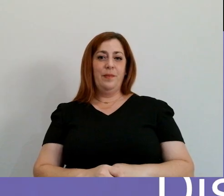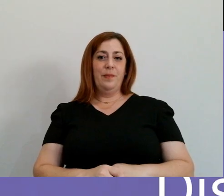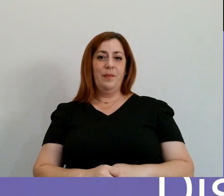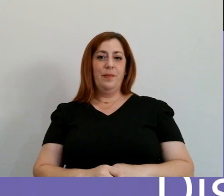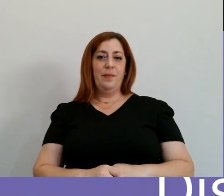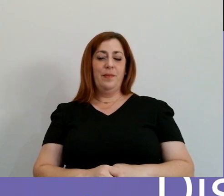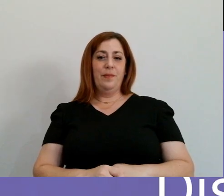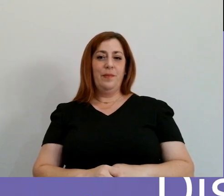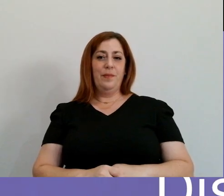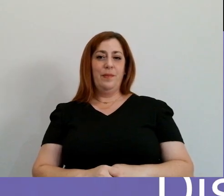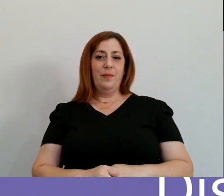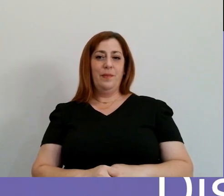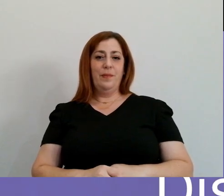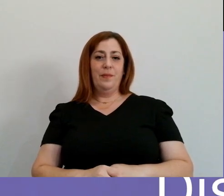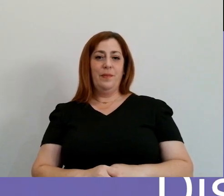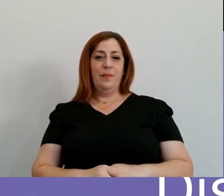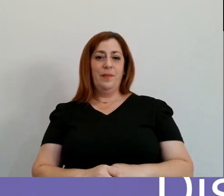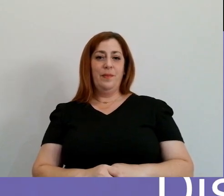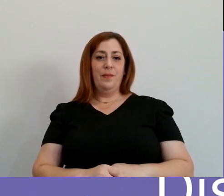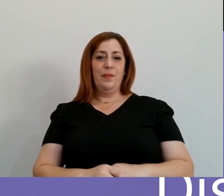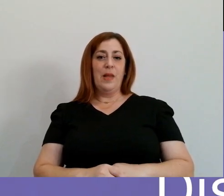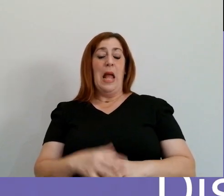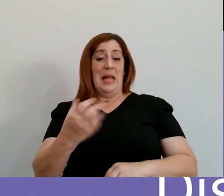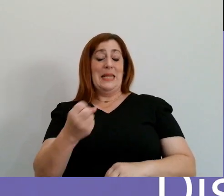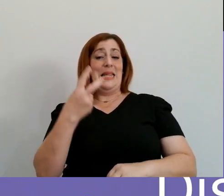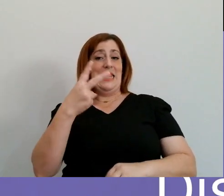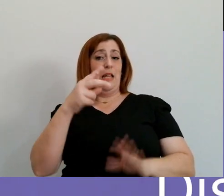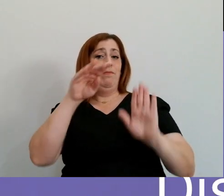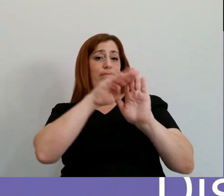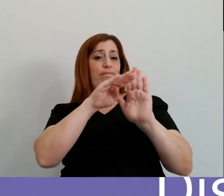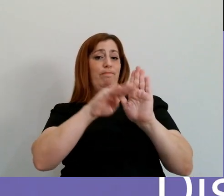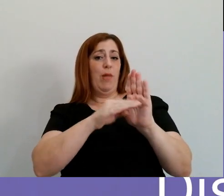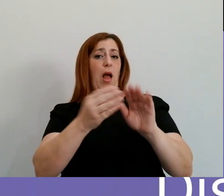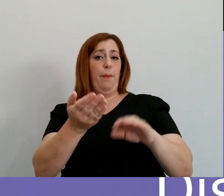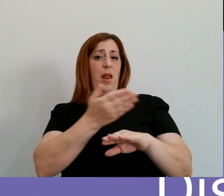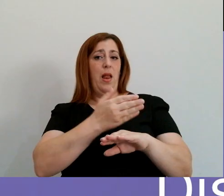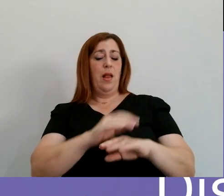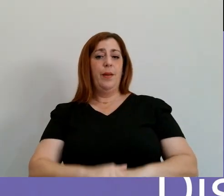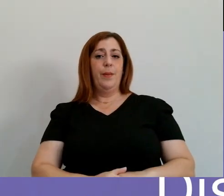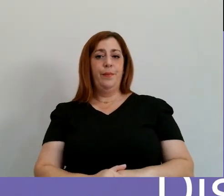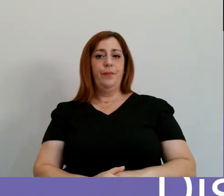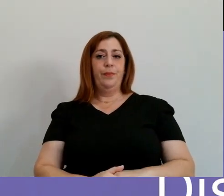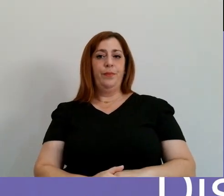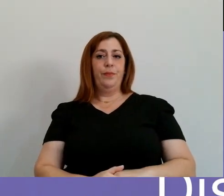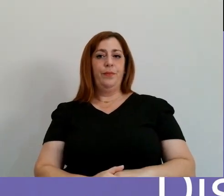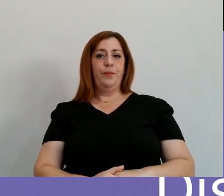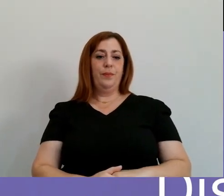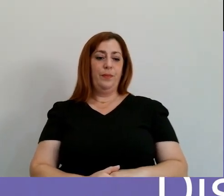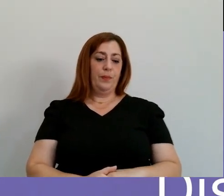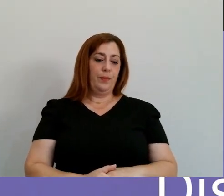Two prior comments. Two prior comments. Let me see.